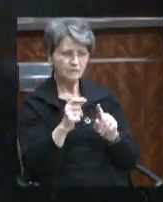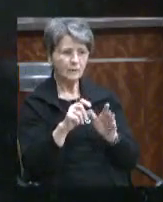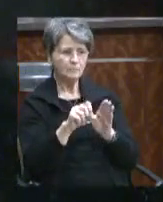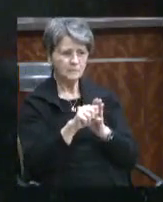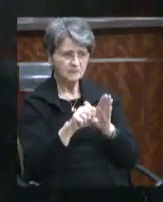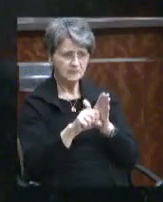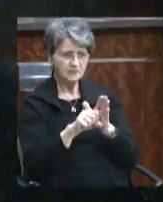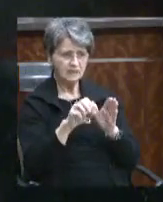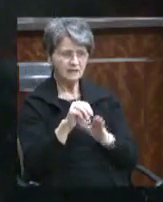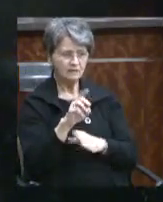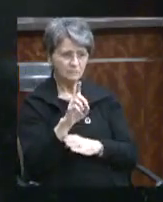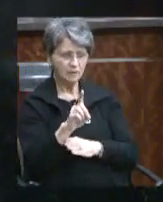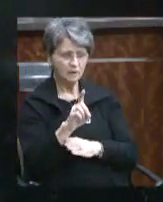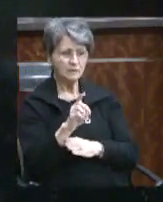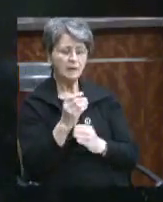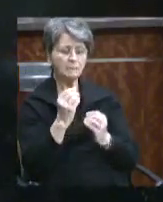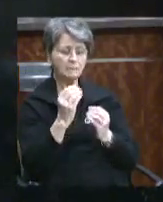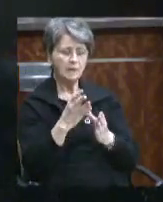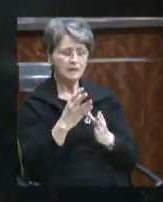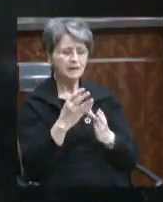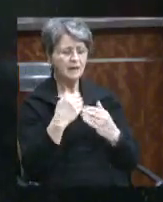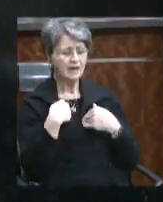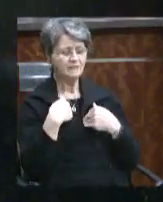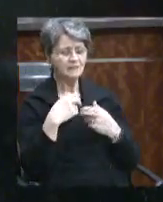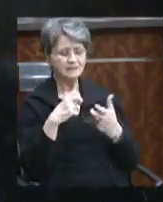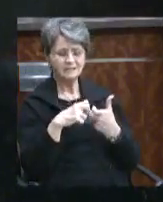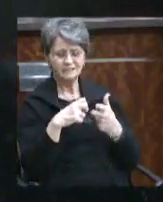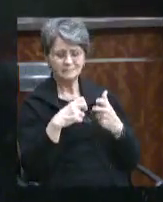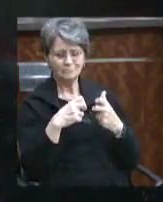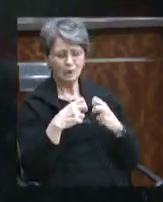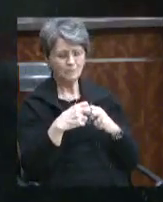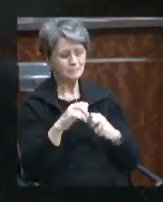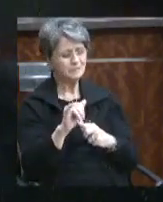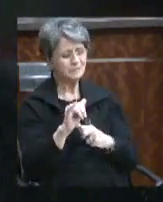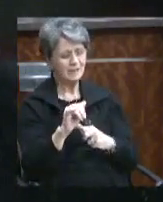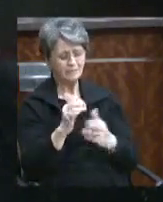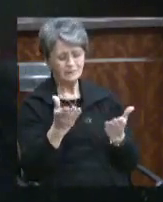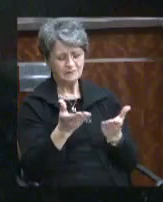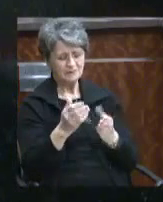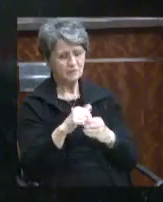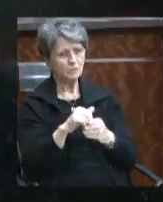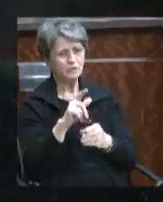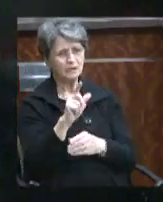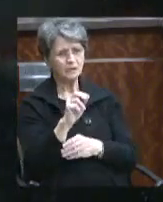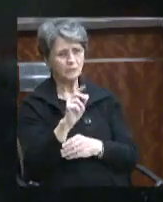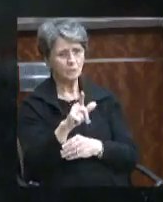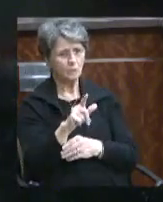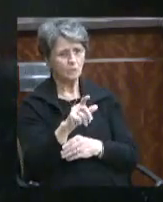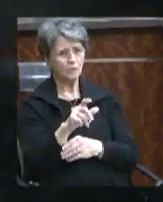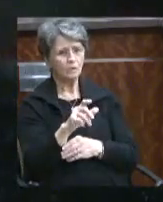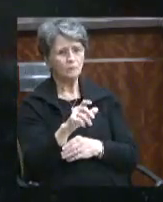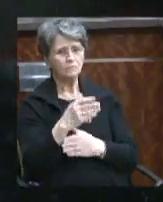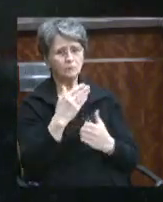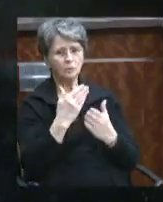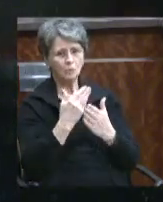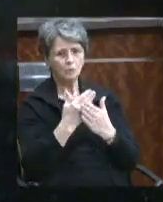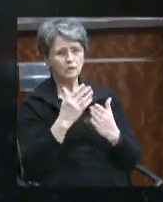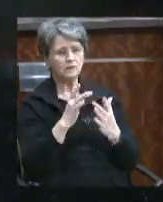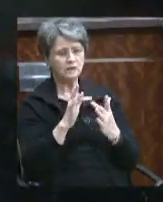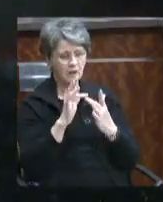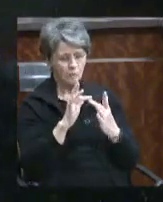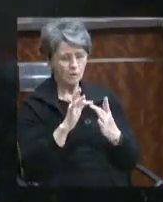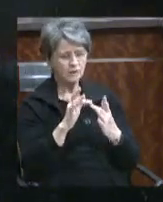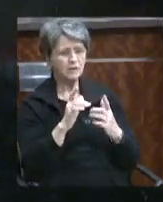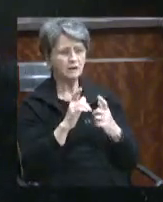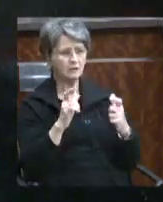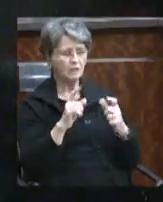Maryland, and many are facing a lot of the same issues that we face here in Laurel. So good networking, a lot of